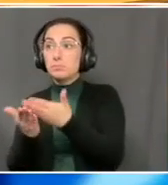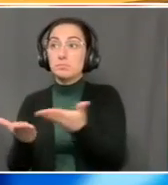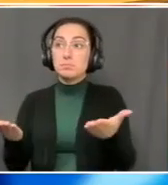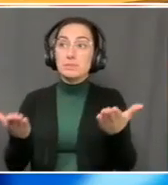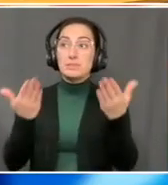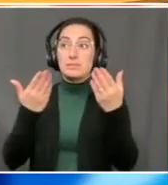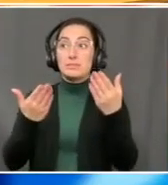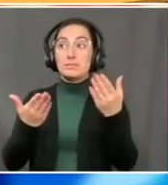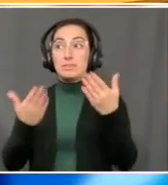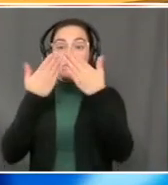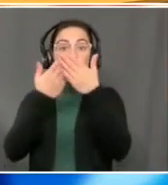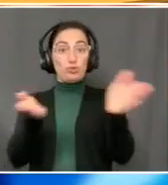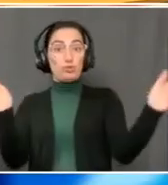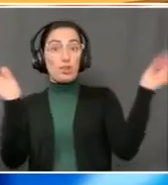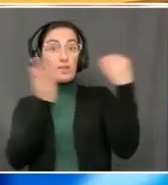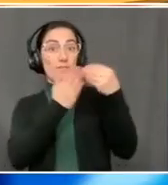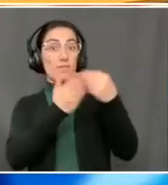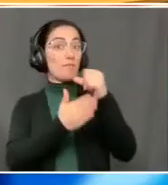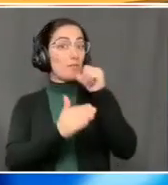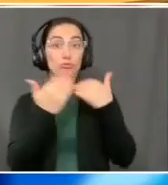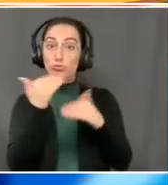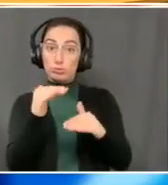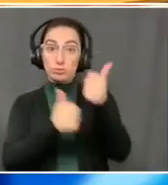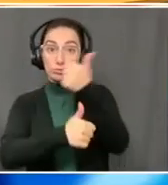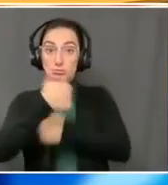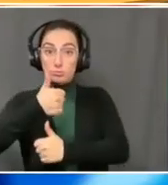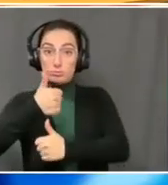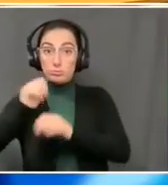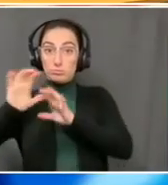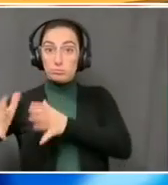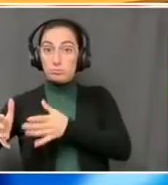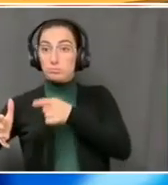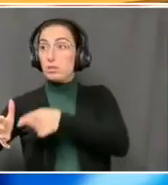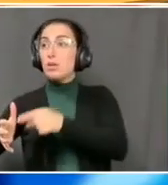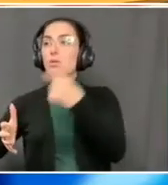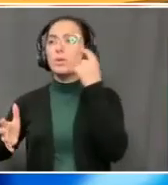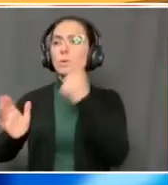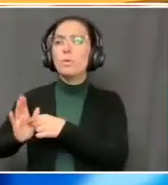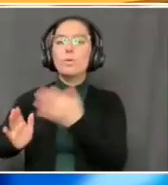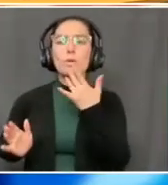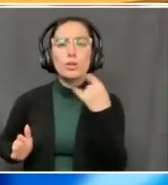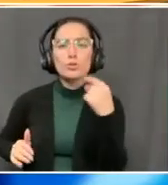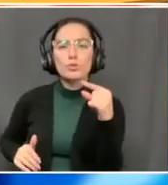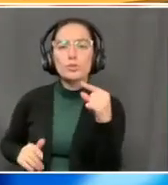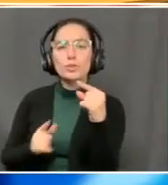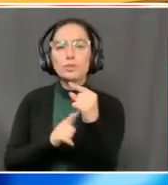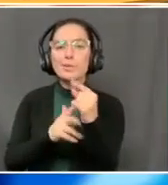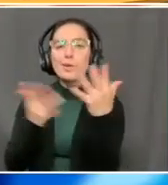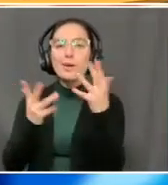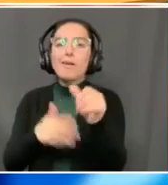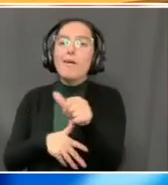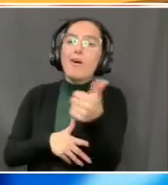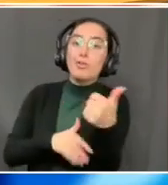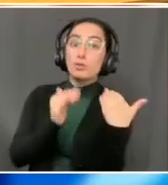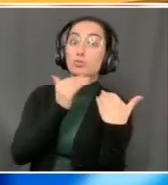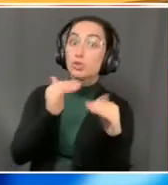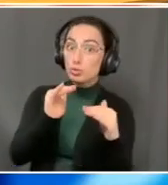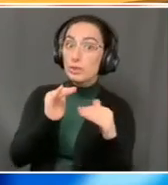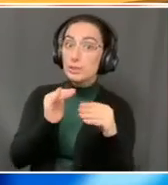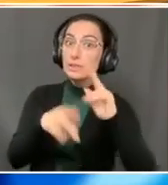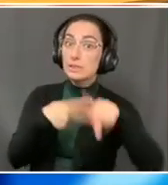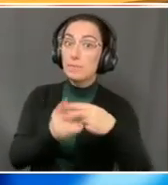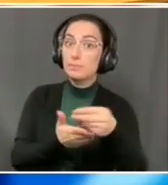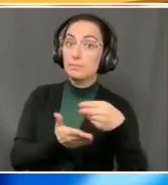fund unrestricted. The green is other restricted. The blue